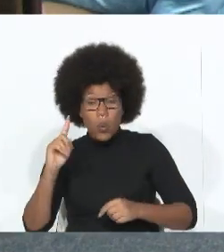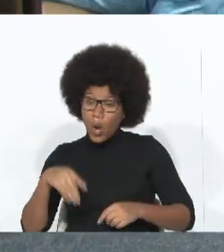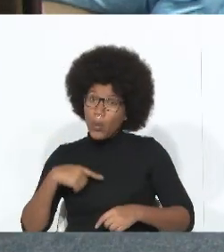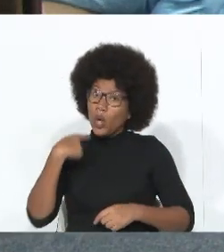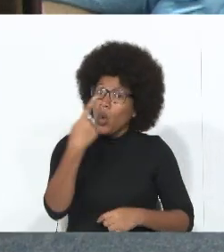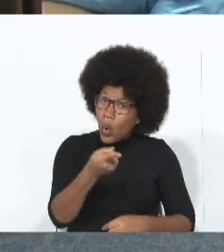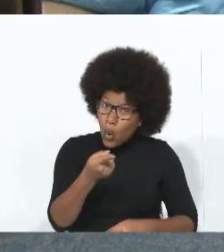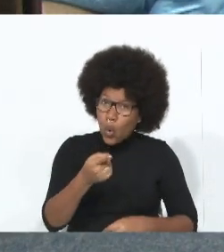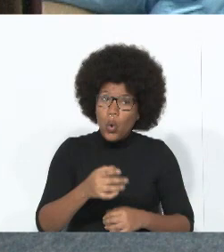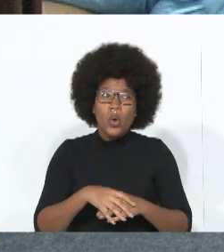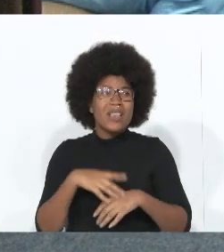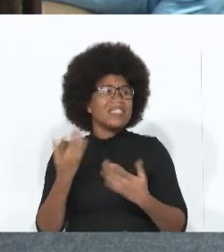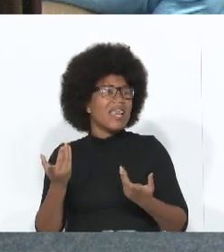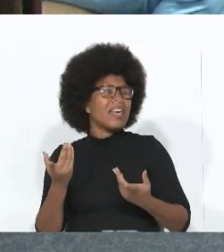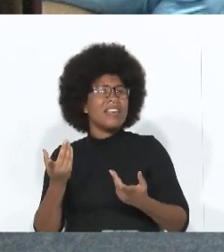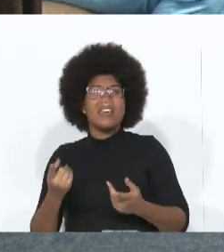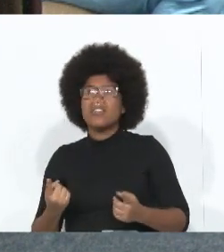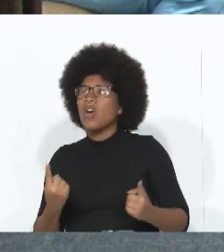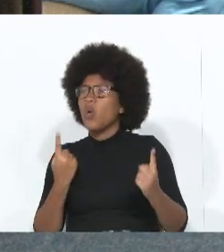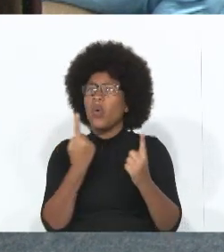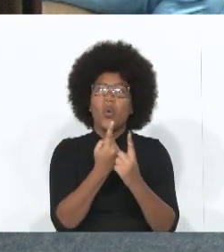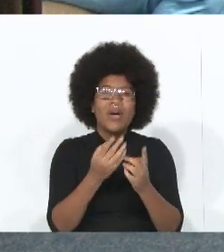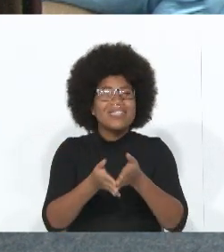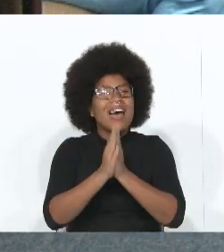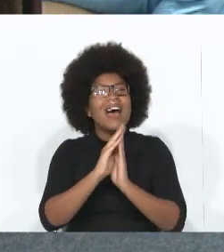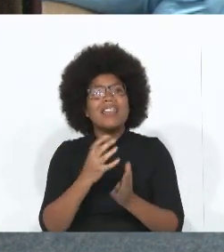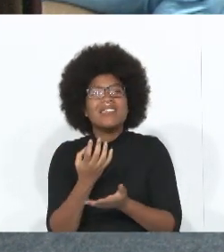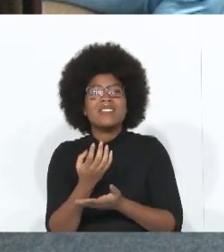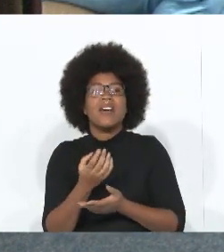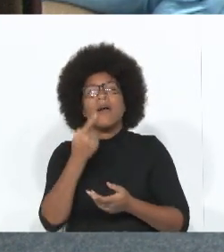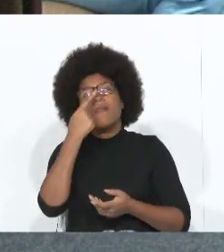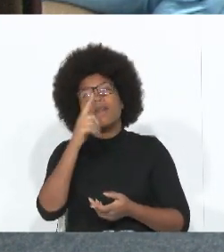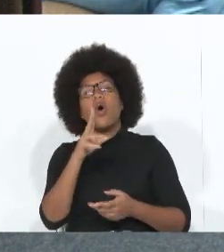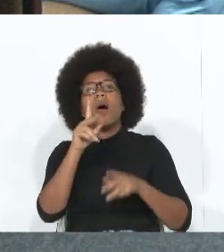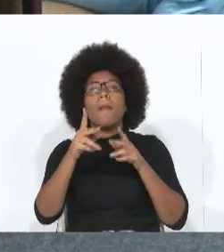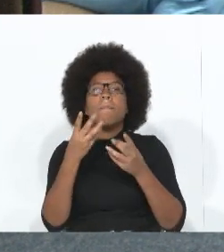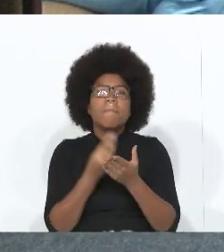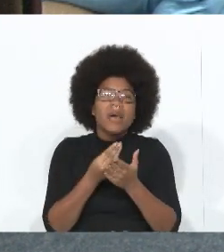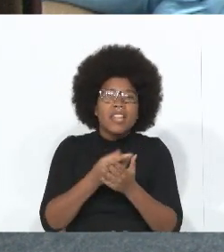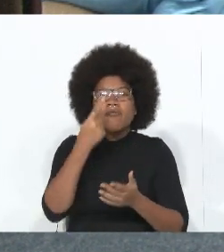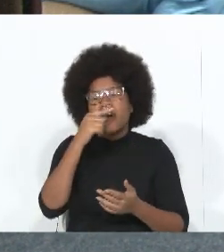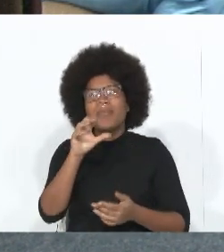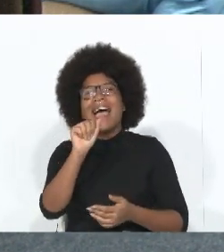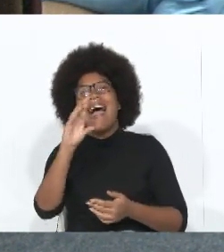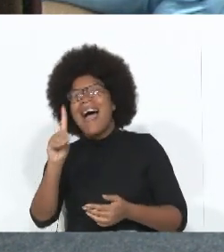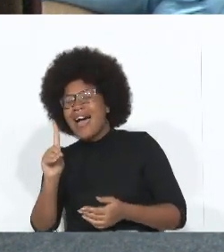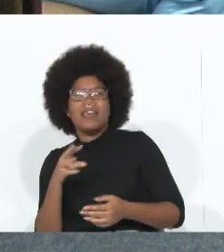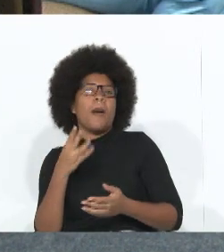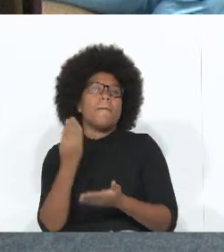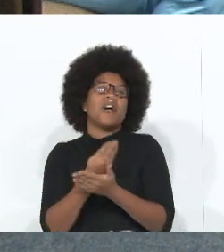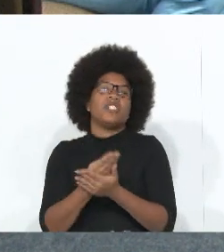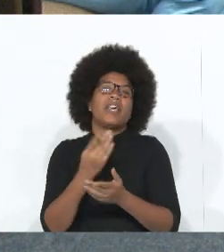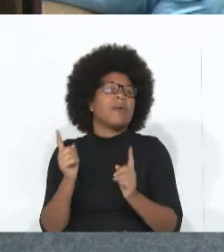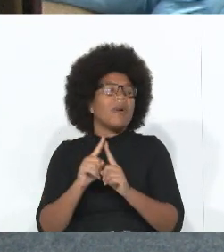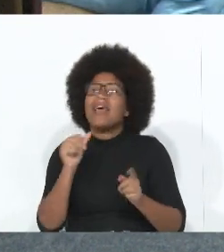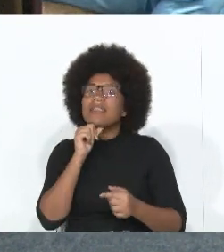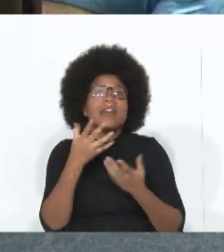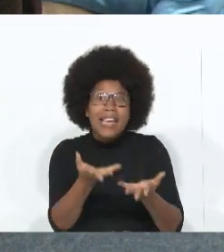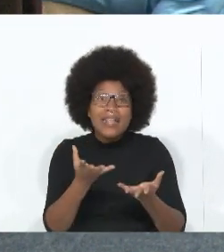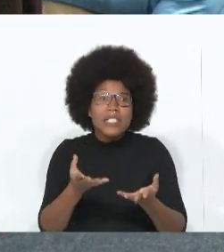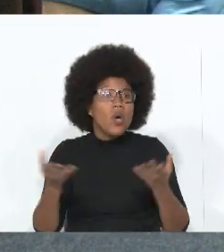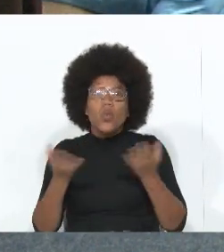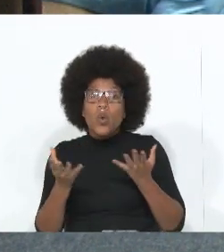play Kaiso Holder, that's not our format. Like we only make calypso music in Trinidad. No matter what kind, no matter what is